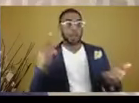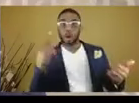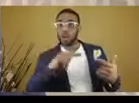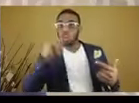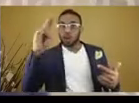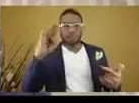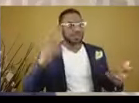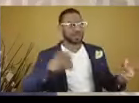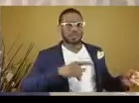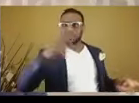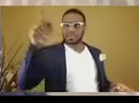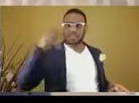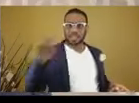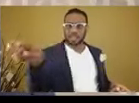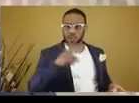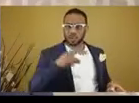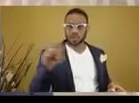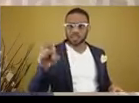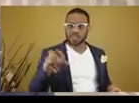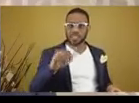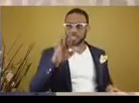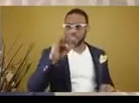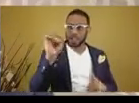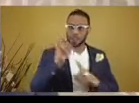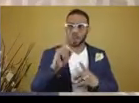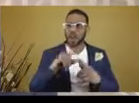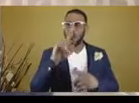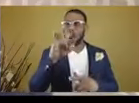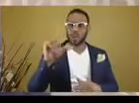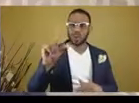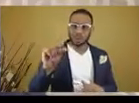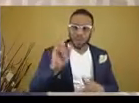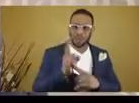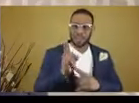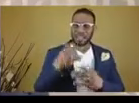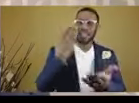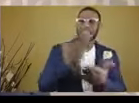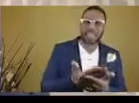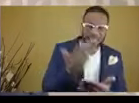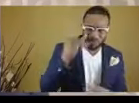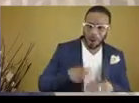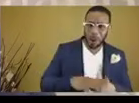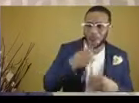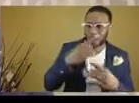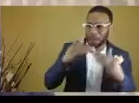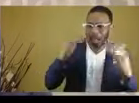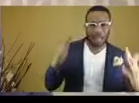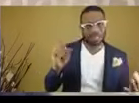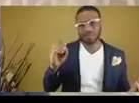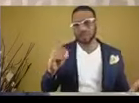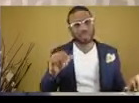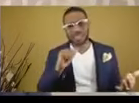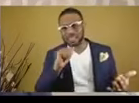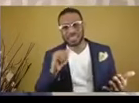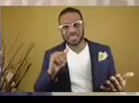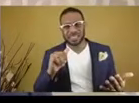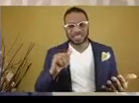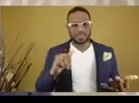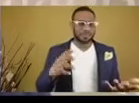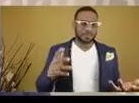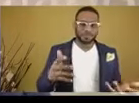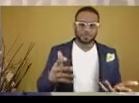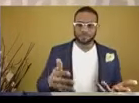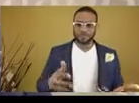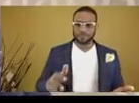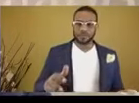side. And the transit route is 90 minutes or 120 minutes to get there if you're on public housing. So it doesn't,